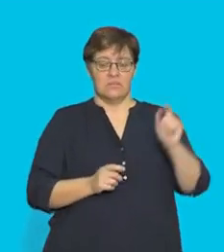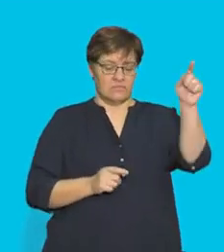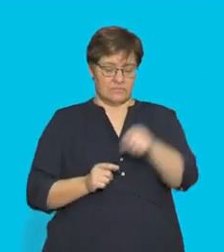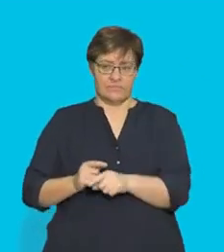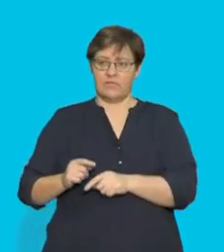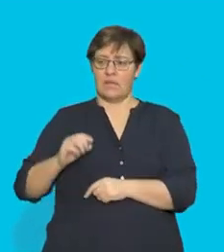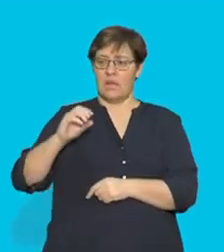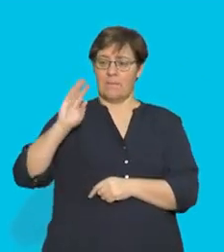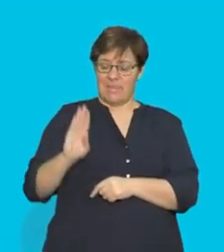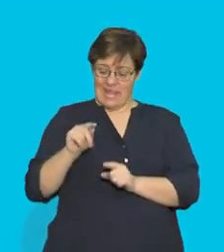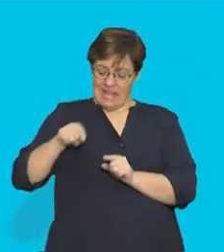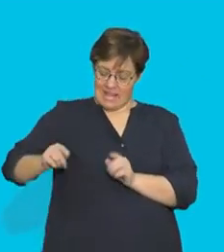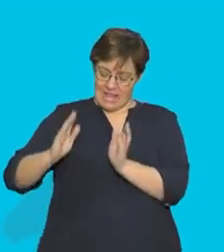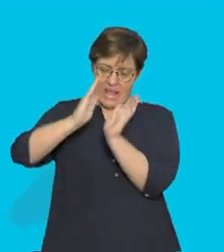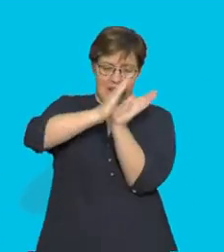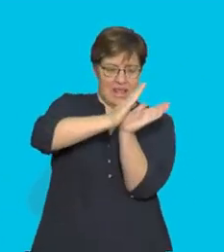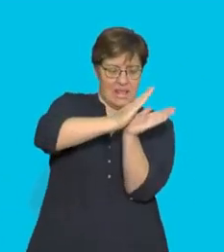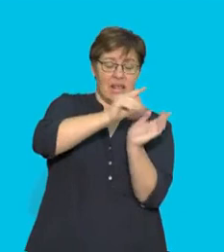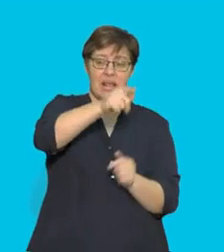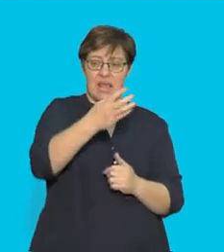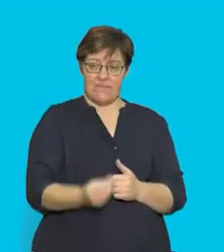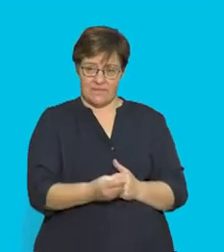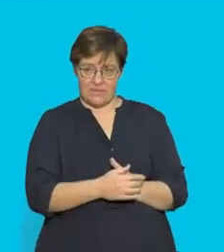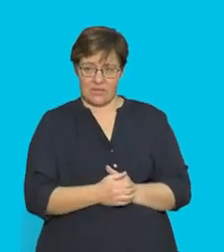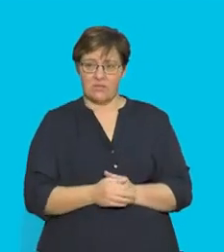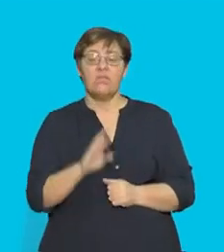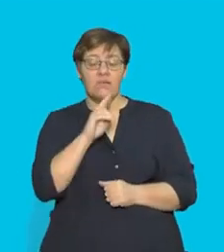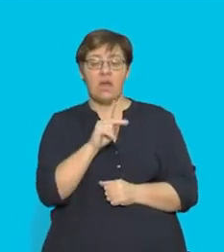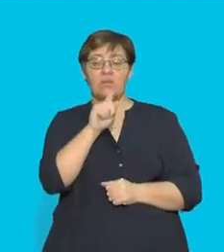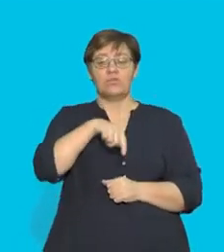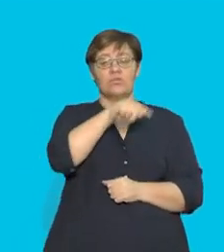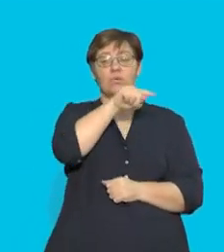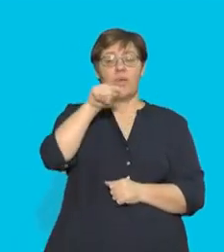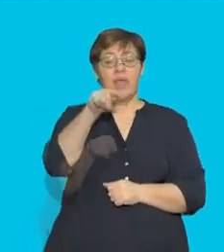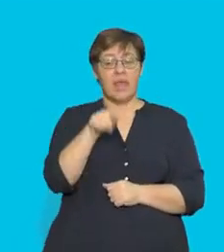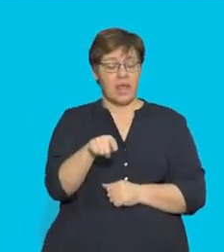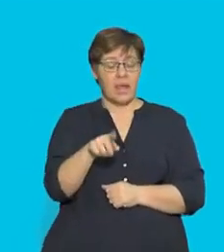that. Now remember earlier we found this BD to be square root of